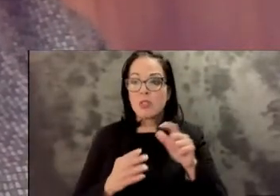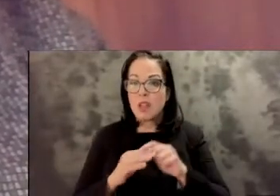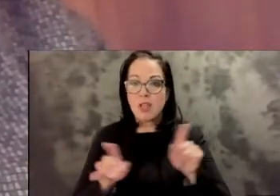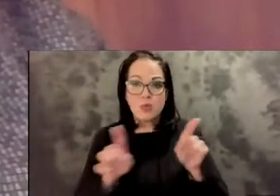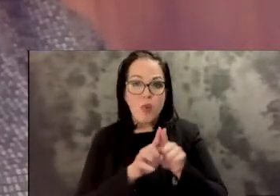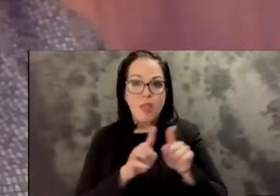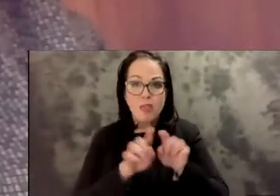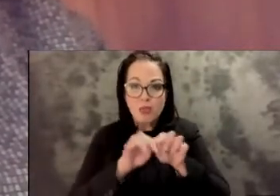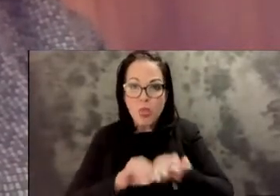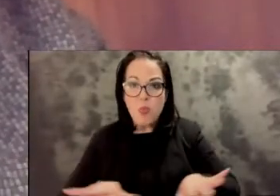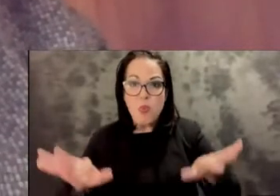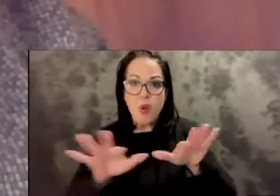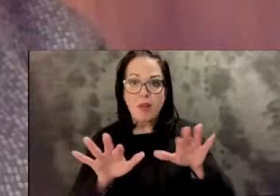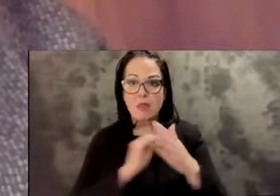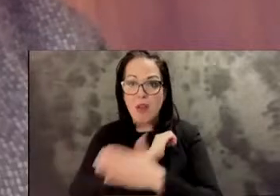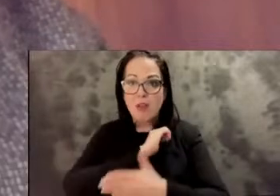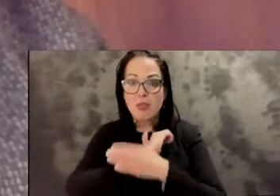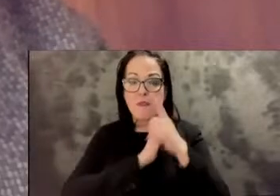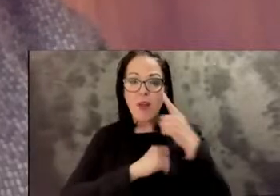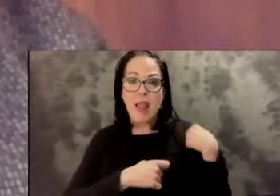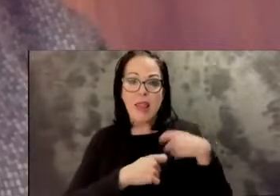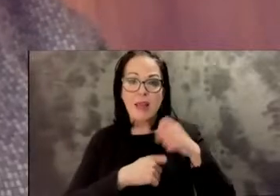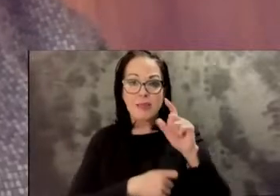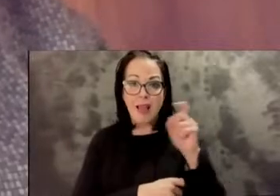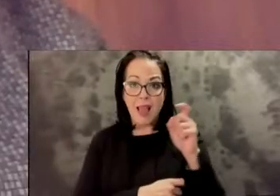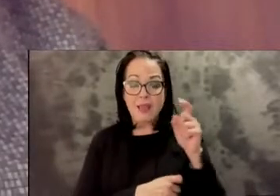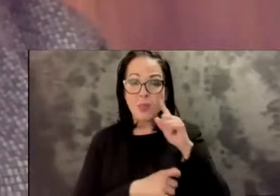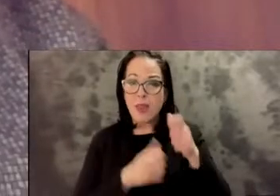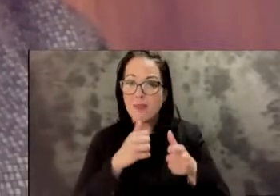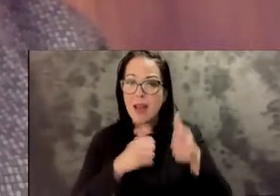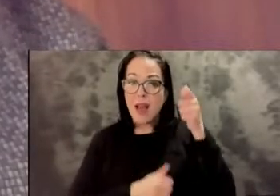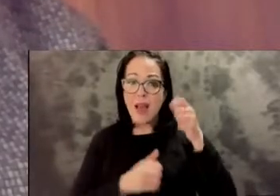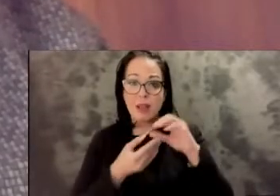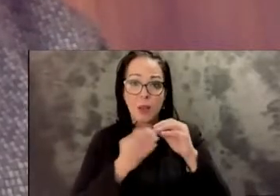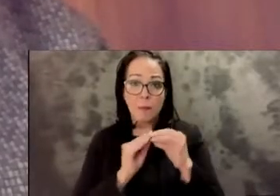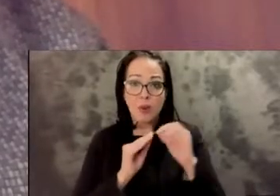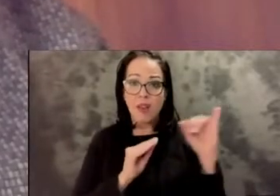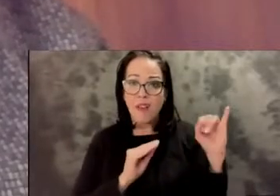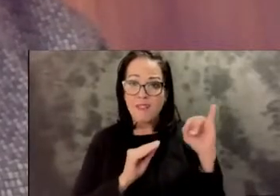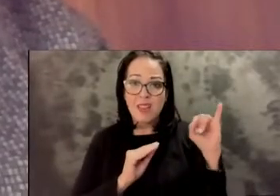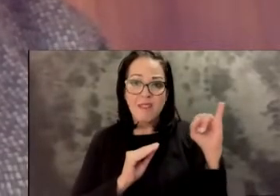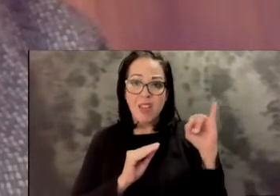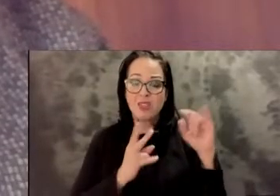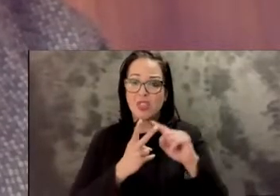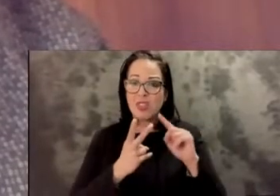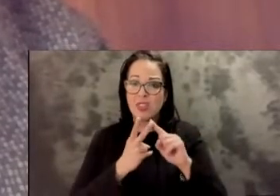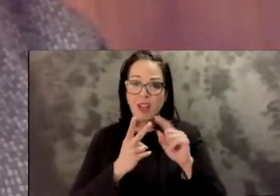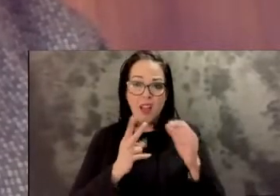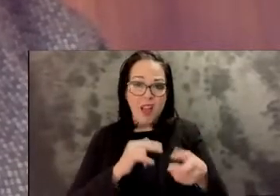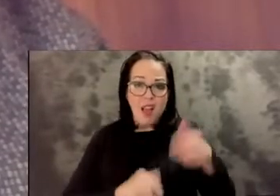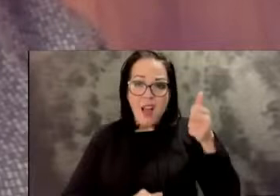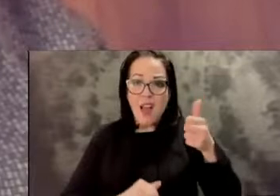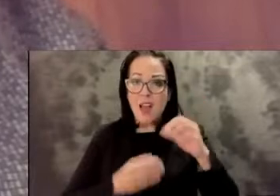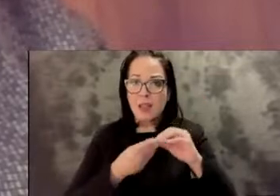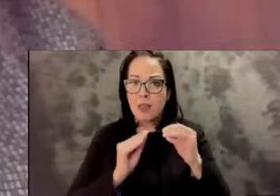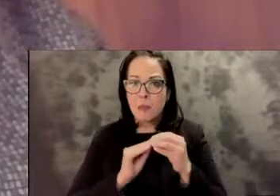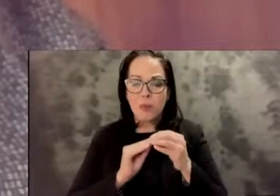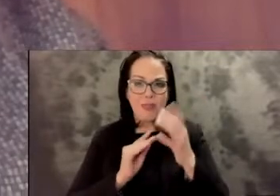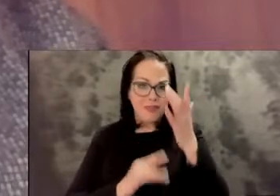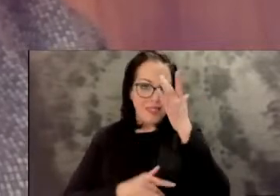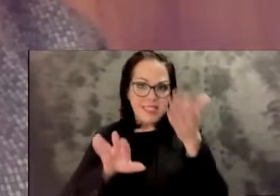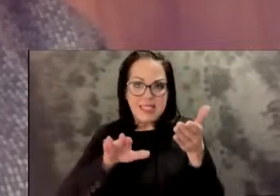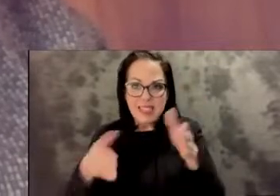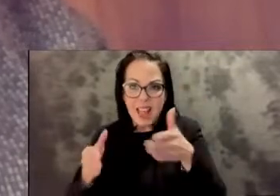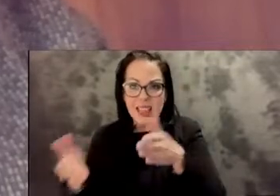for the Latinx community. We have the highest rates of infection, the highest rates of deaths, the highest rates of